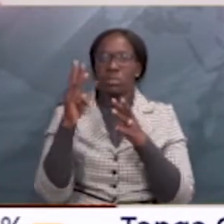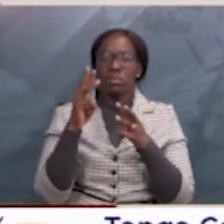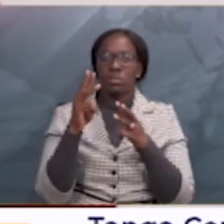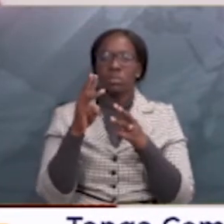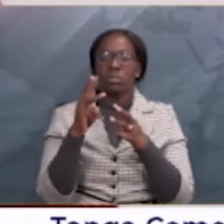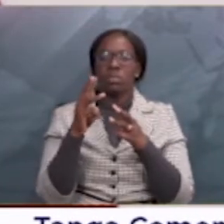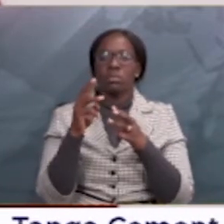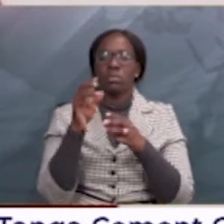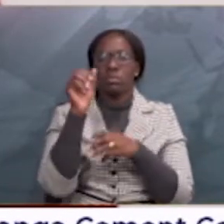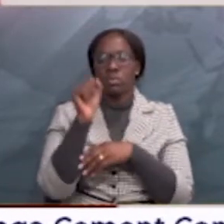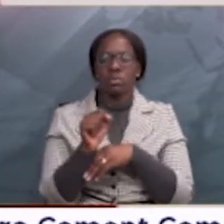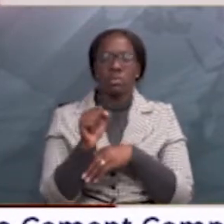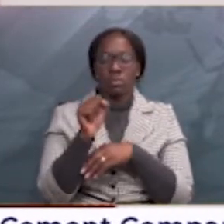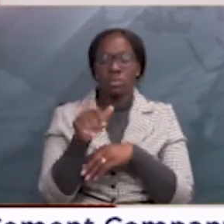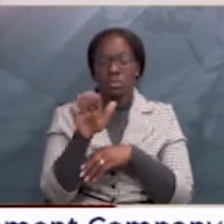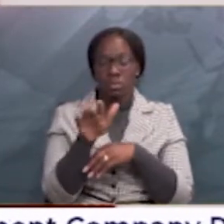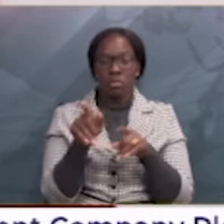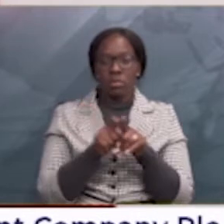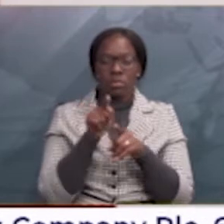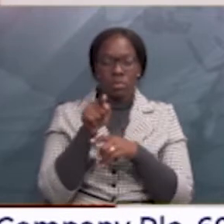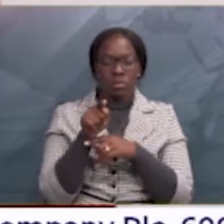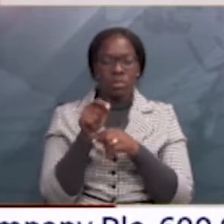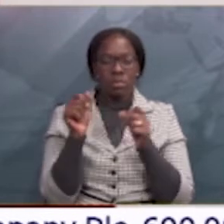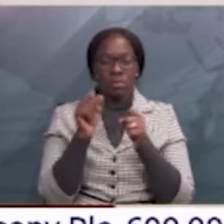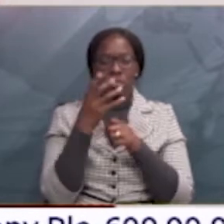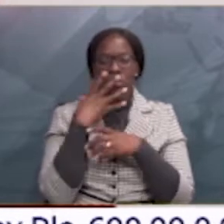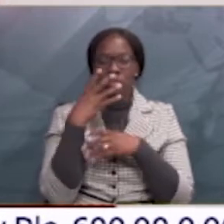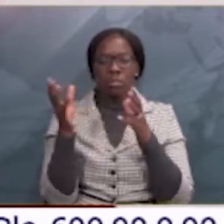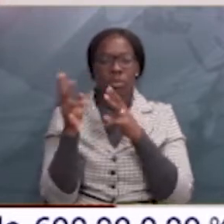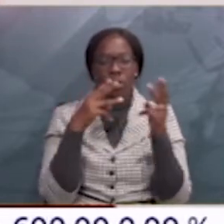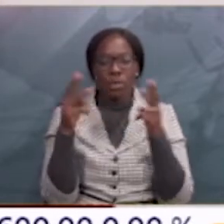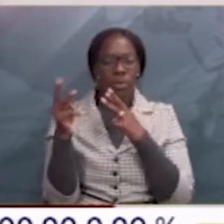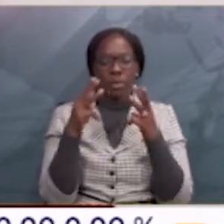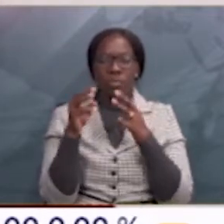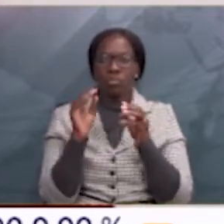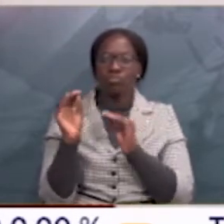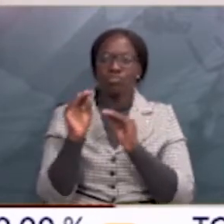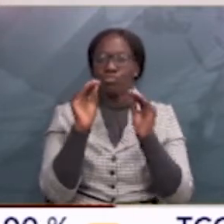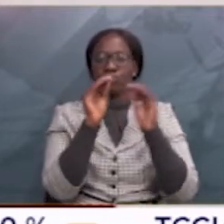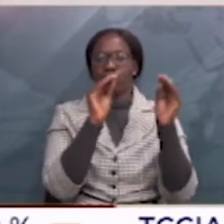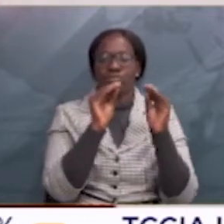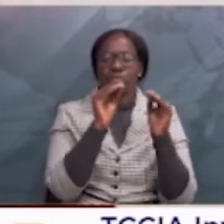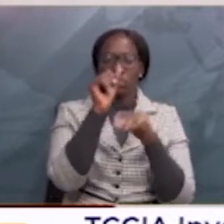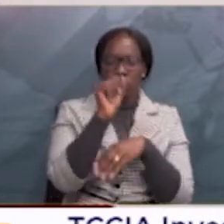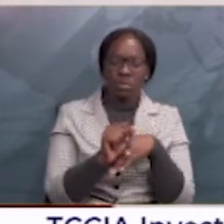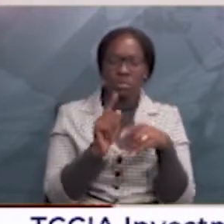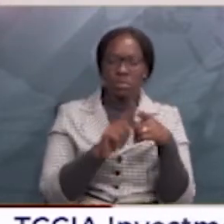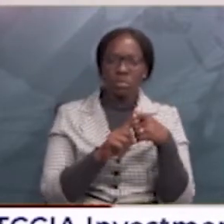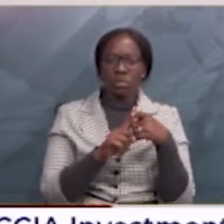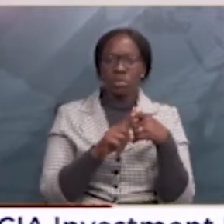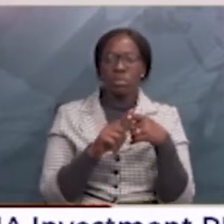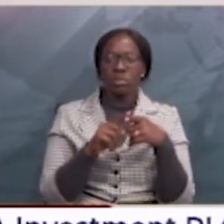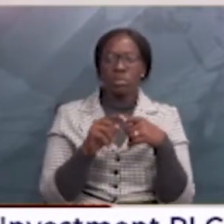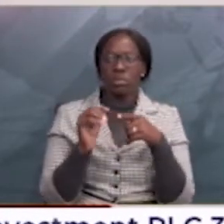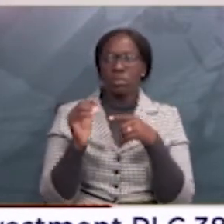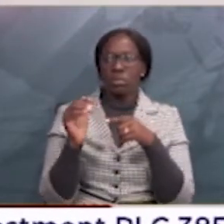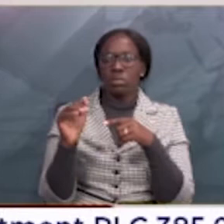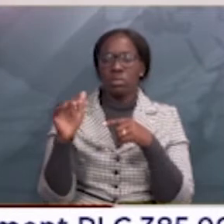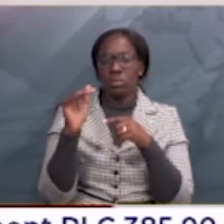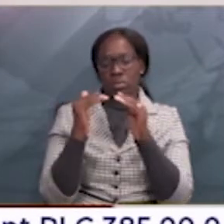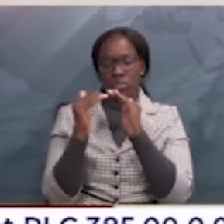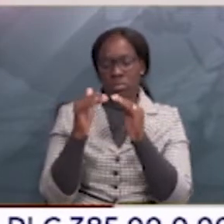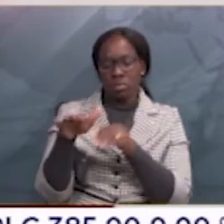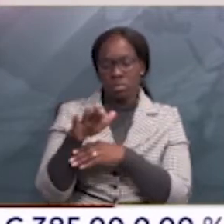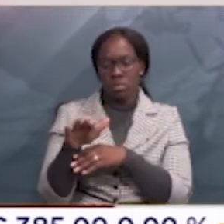hemisphere. So this cold air mass, which is being pushed upwards into the equatorial region,